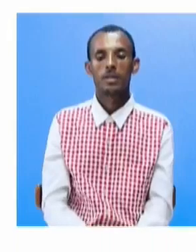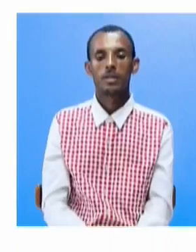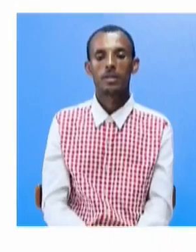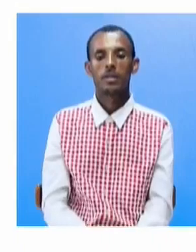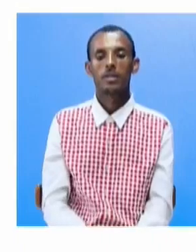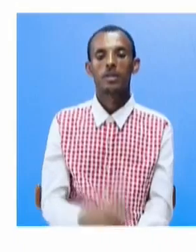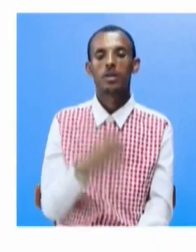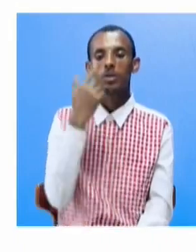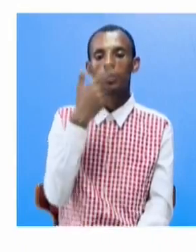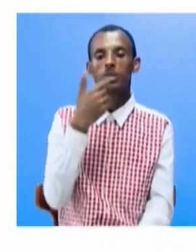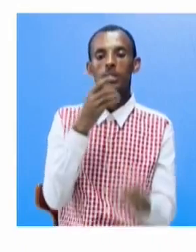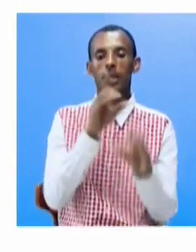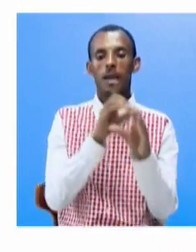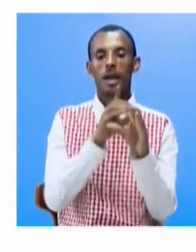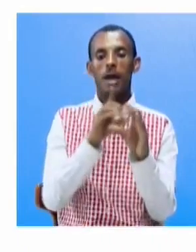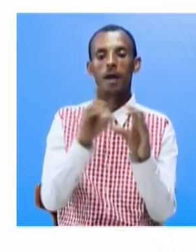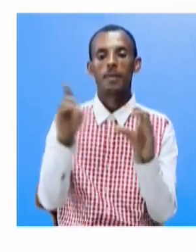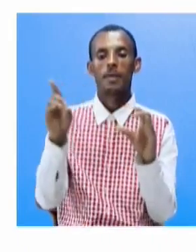whose diameter